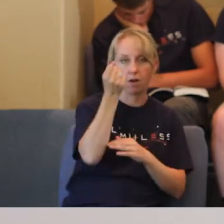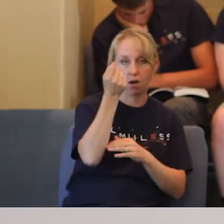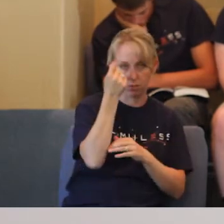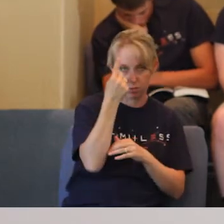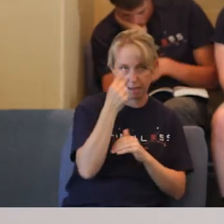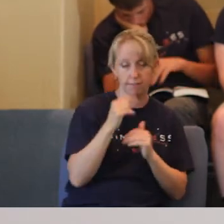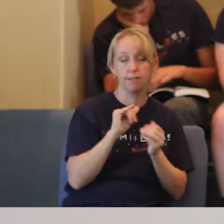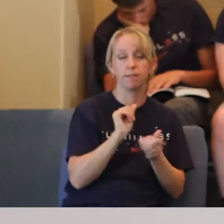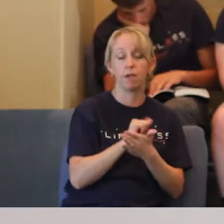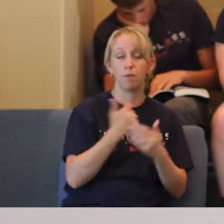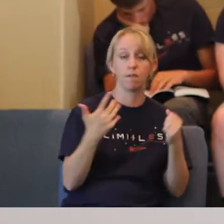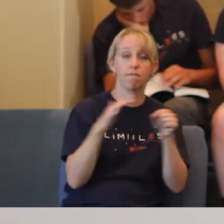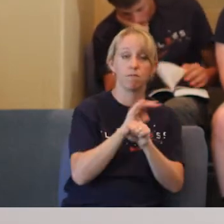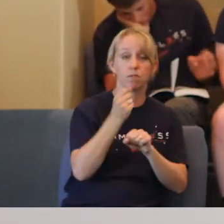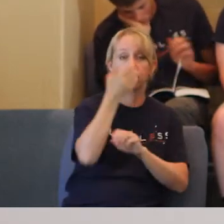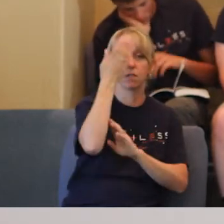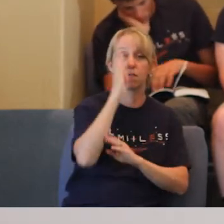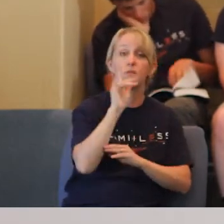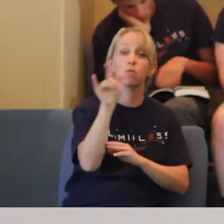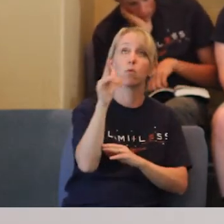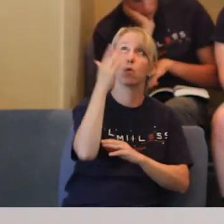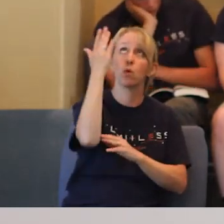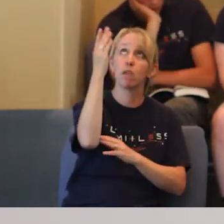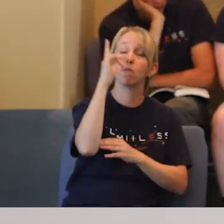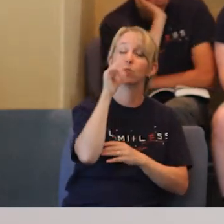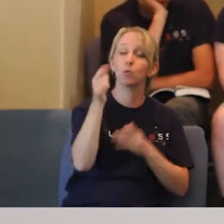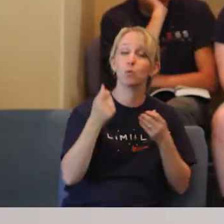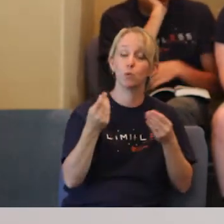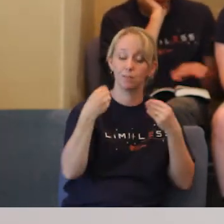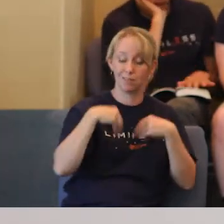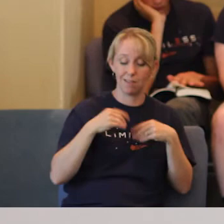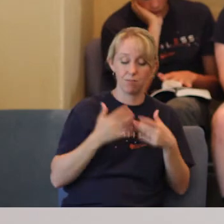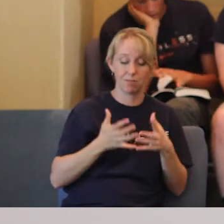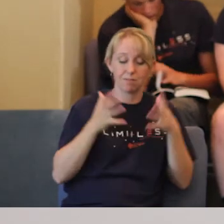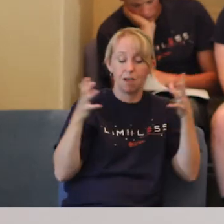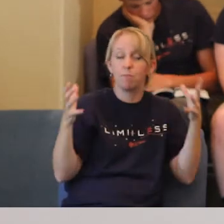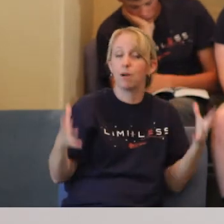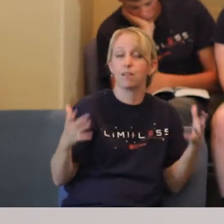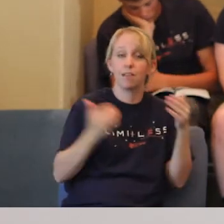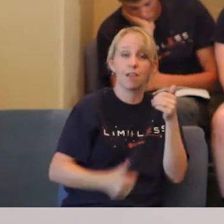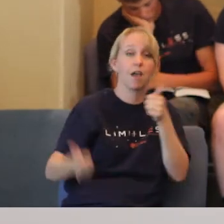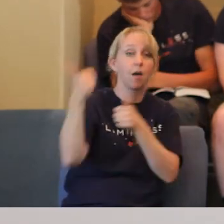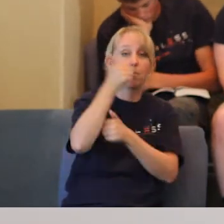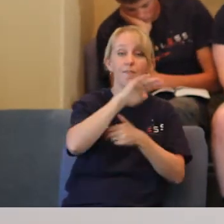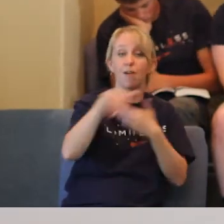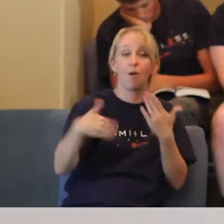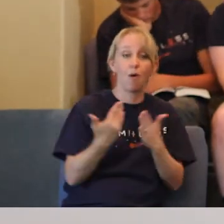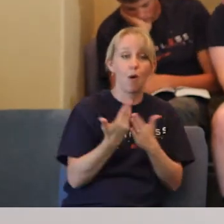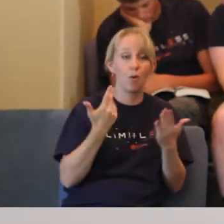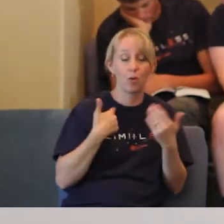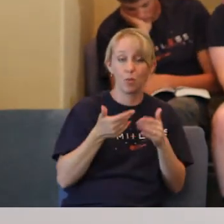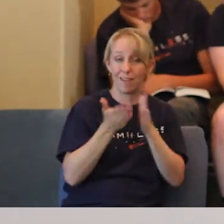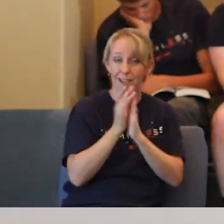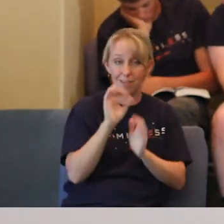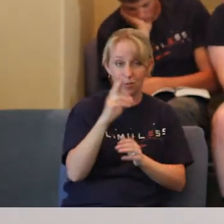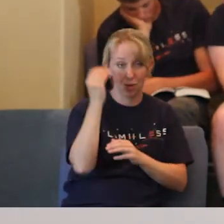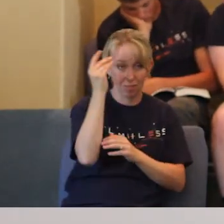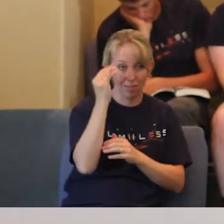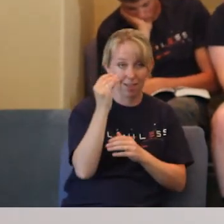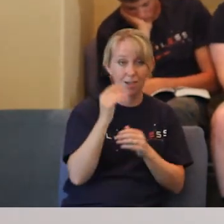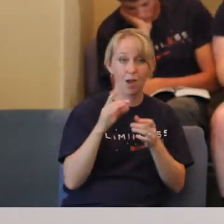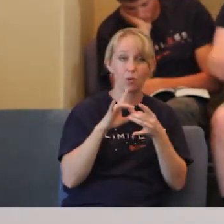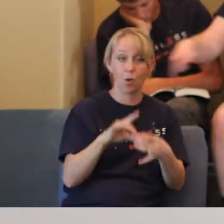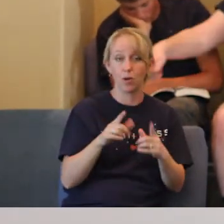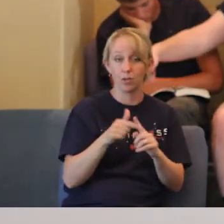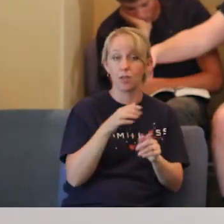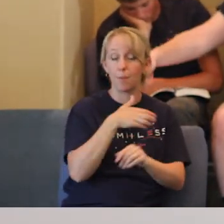to do exceedingly abundantly above all that we ask or think, according to the power that works in us, to him be